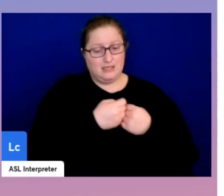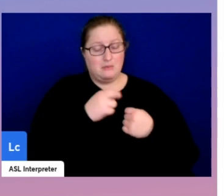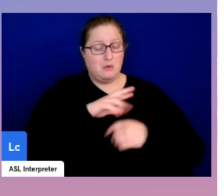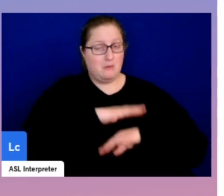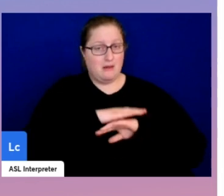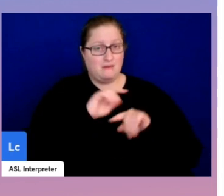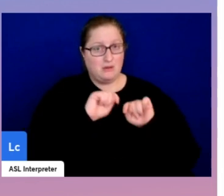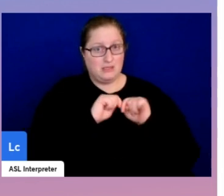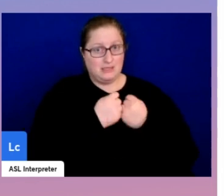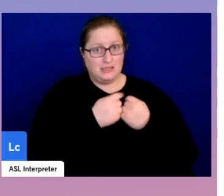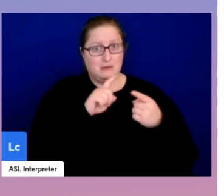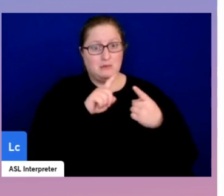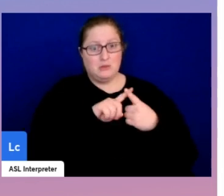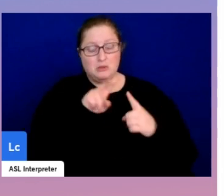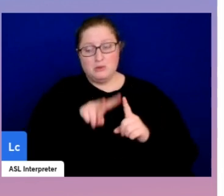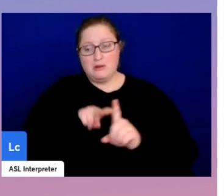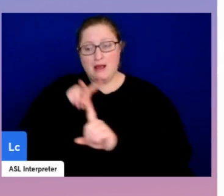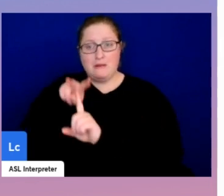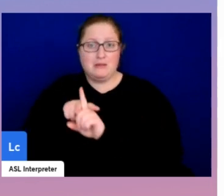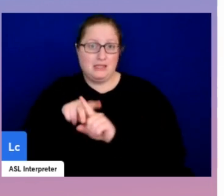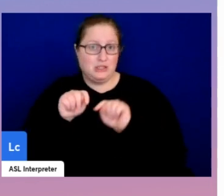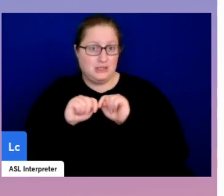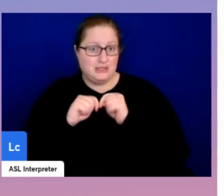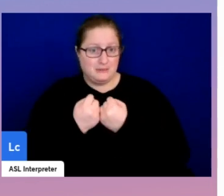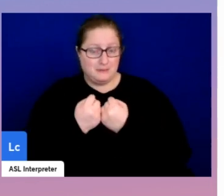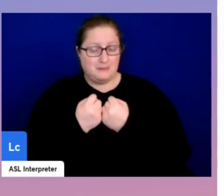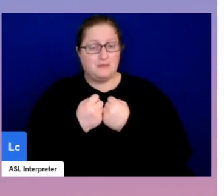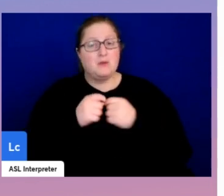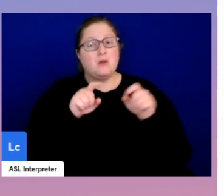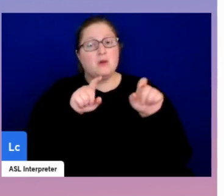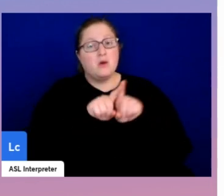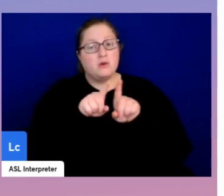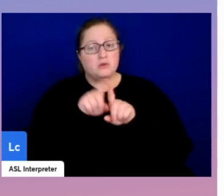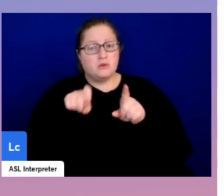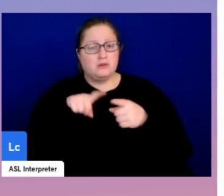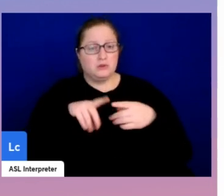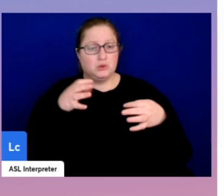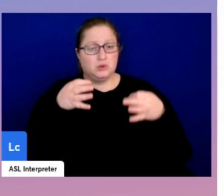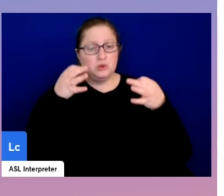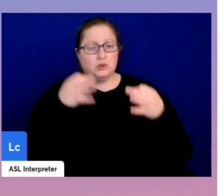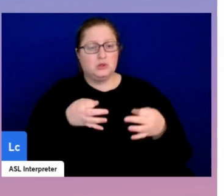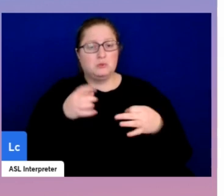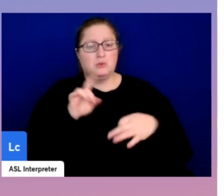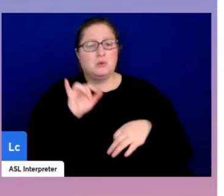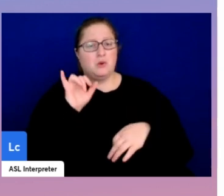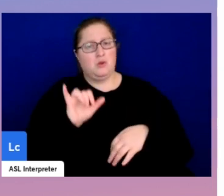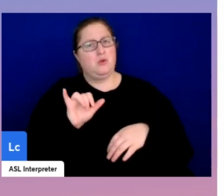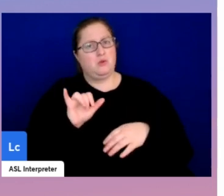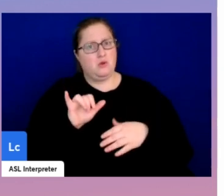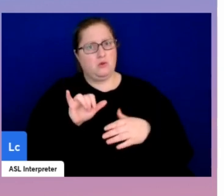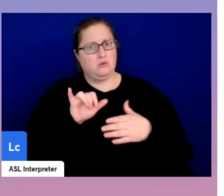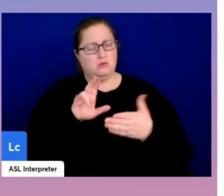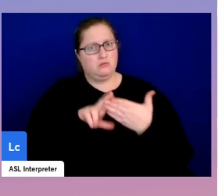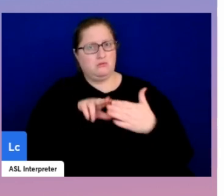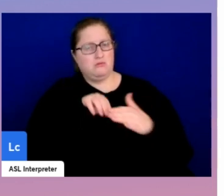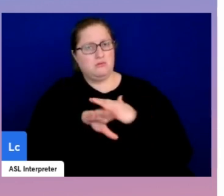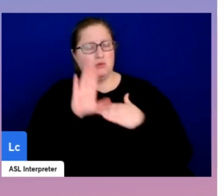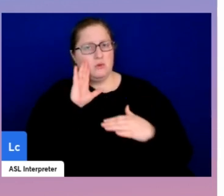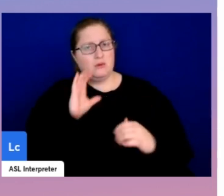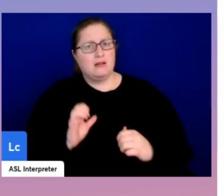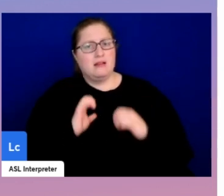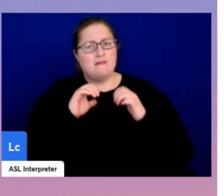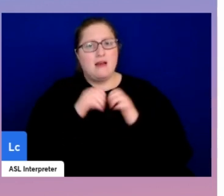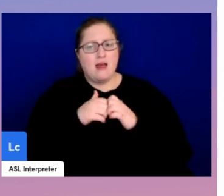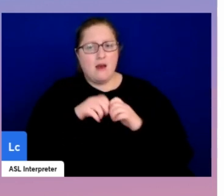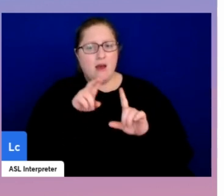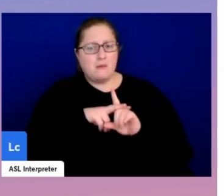team to an application team. Furthermore, you need to determine where those credentials will live. How will the application